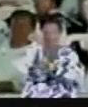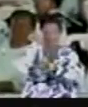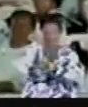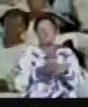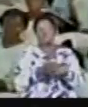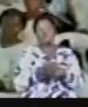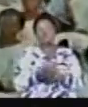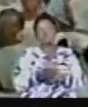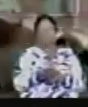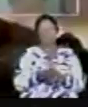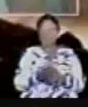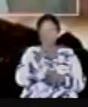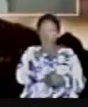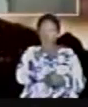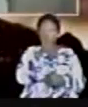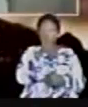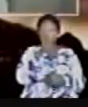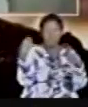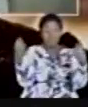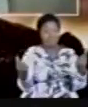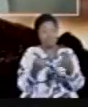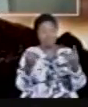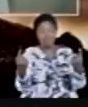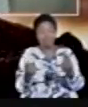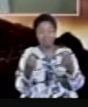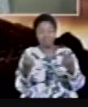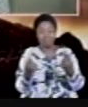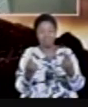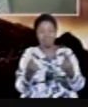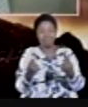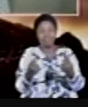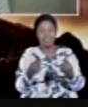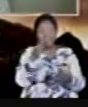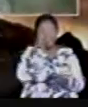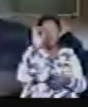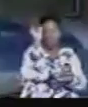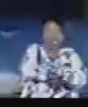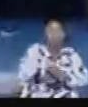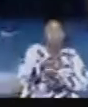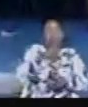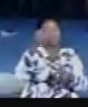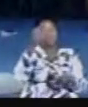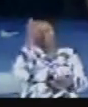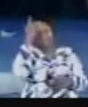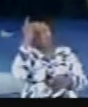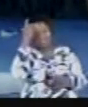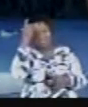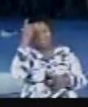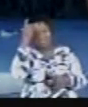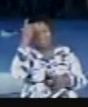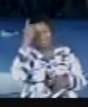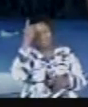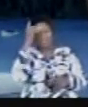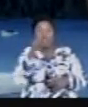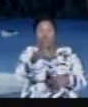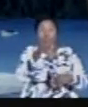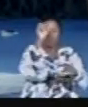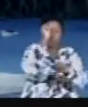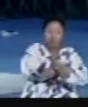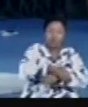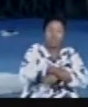You conquer sin. You conquer sickness. You conquer